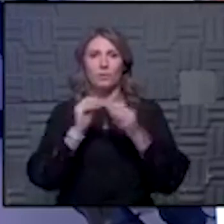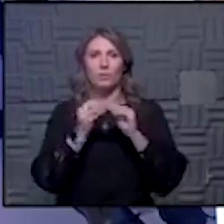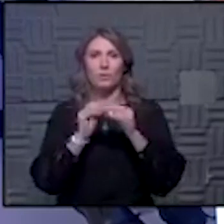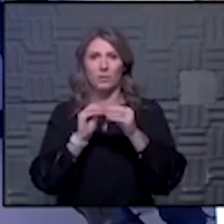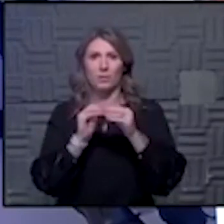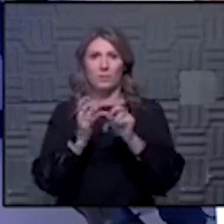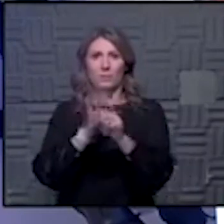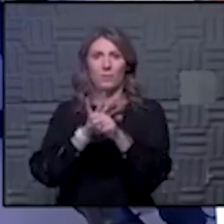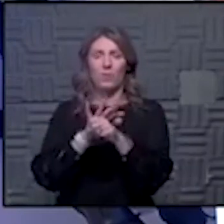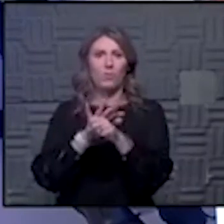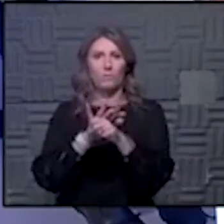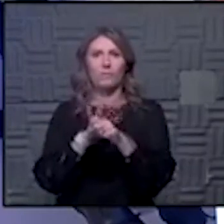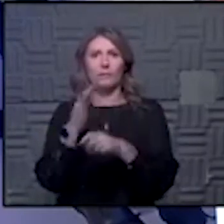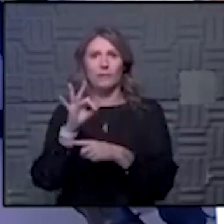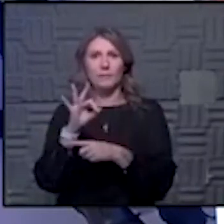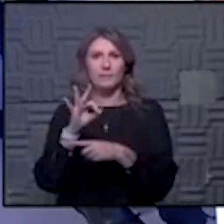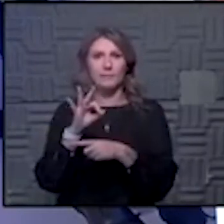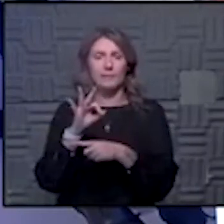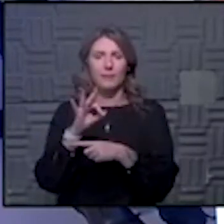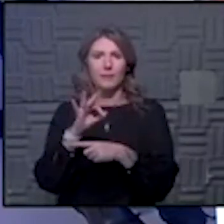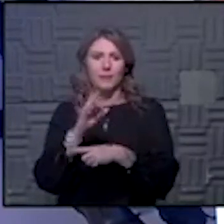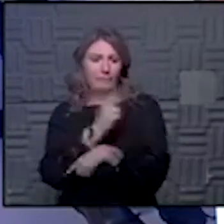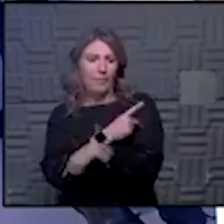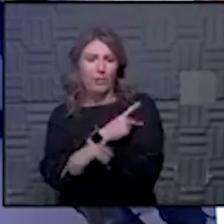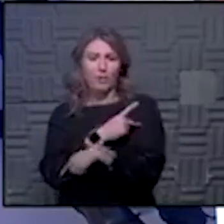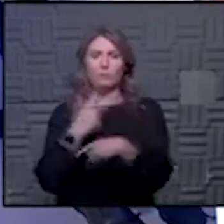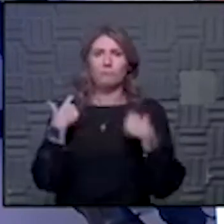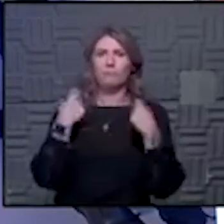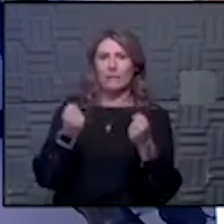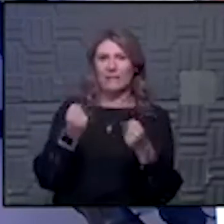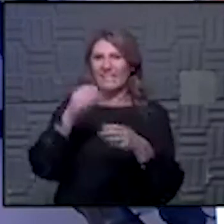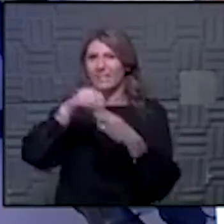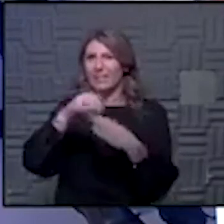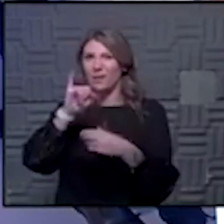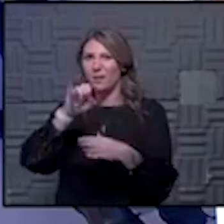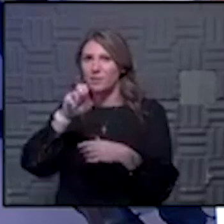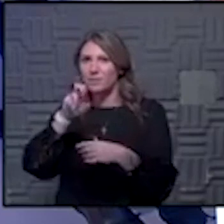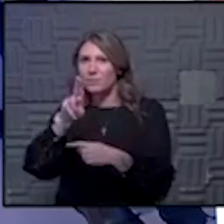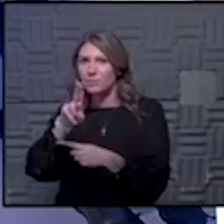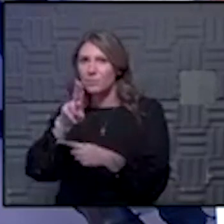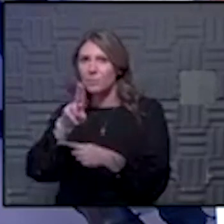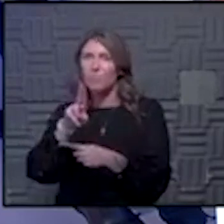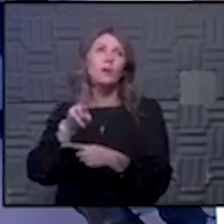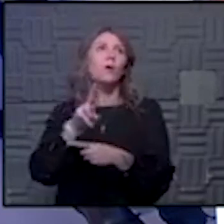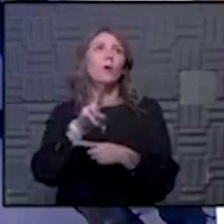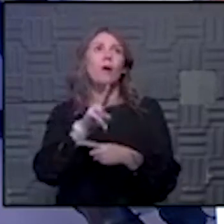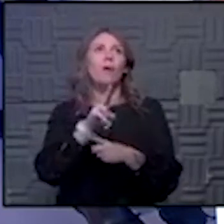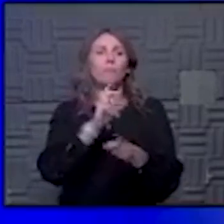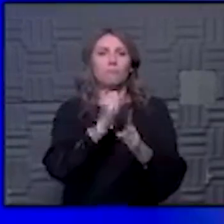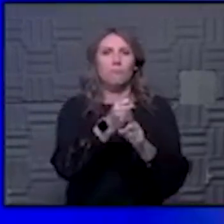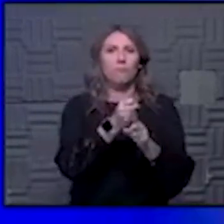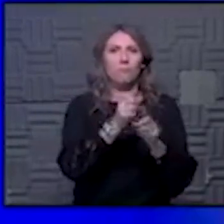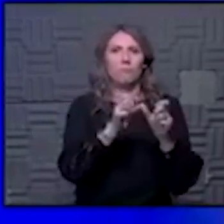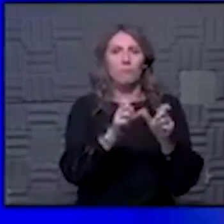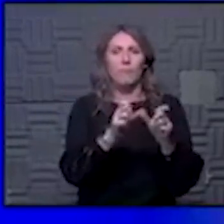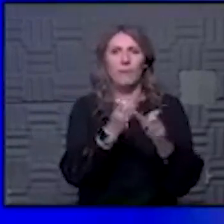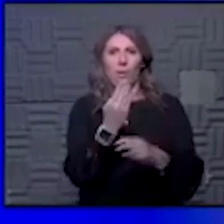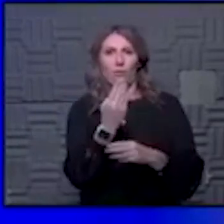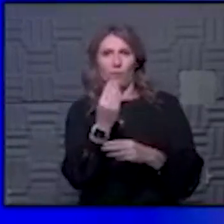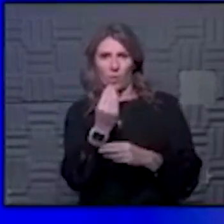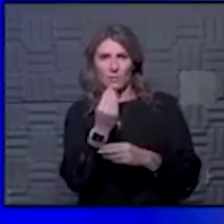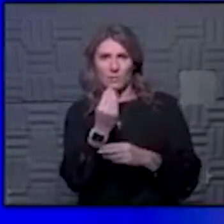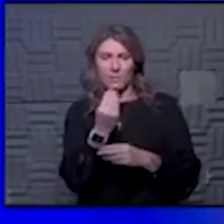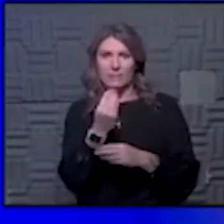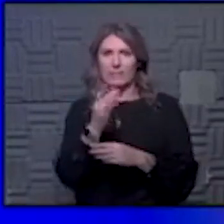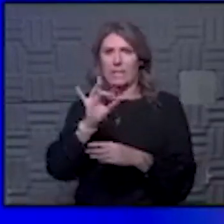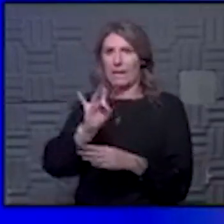patients recovering or acute are in the ICU right now? In the acute we have 14. 8